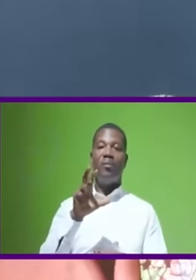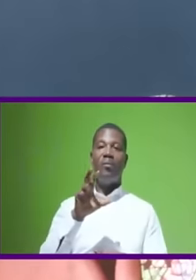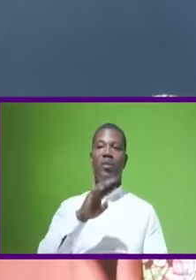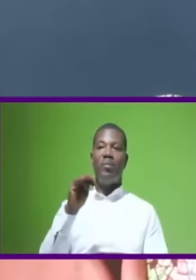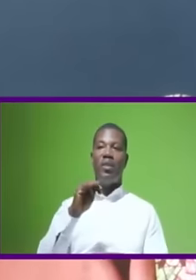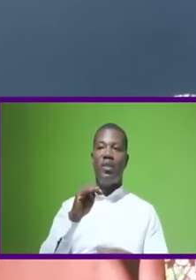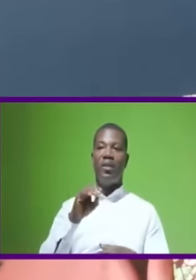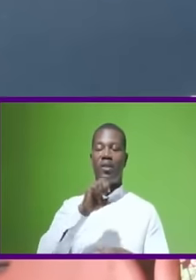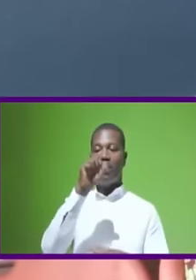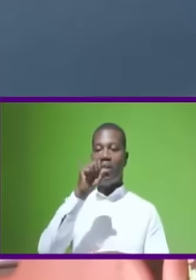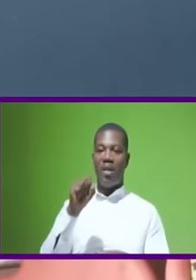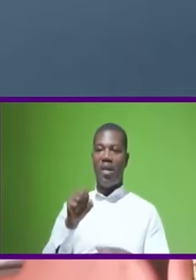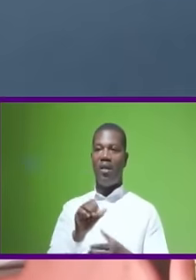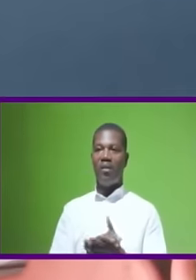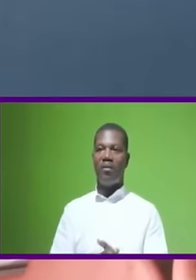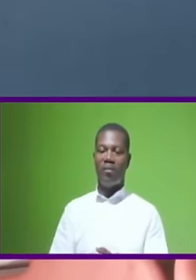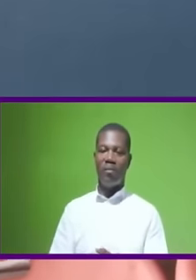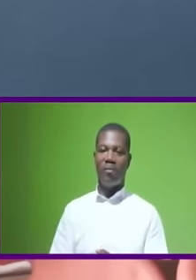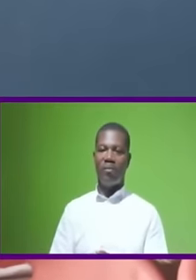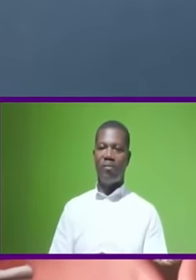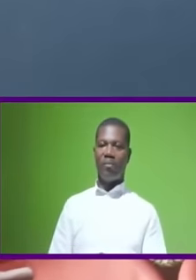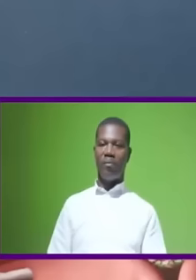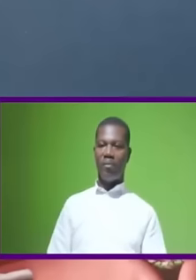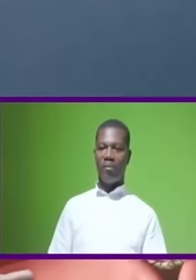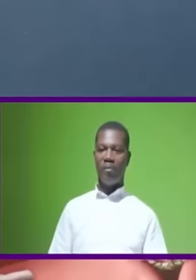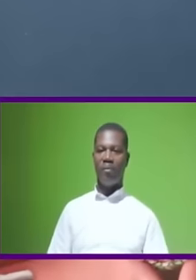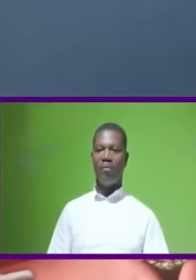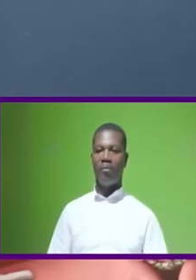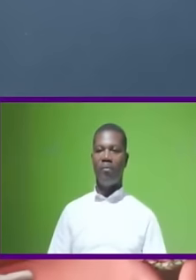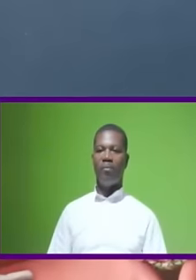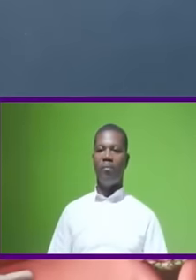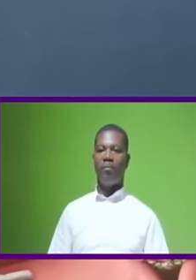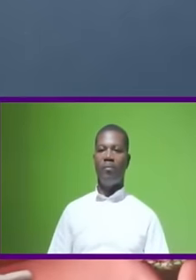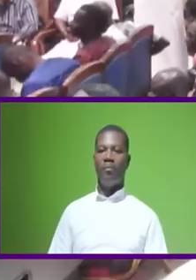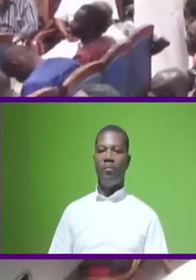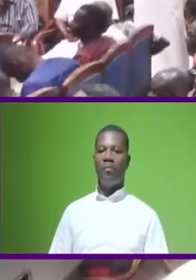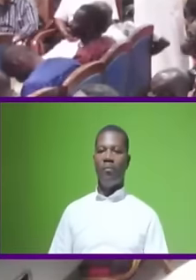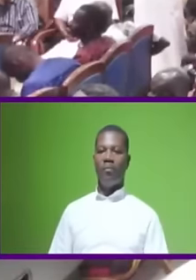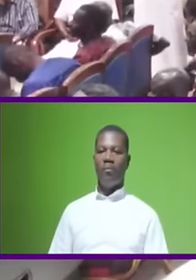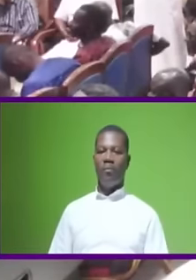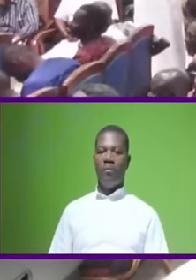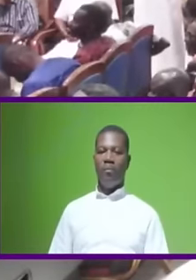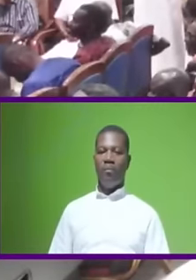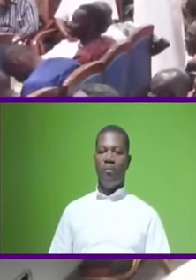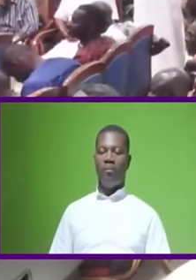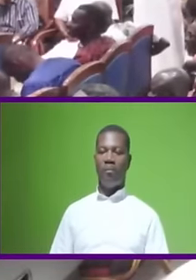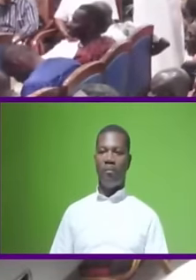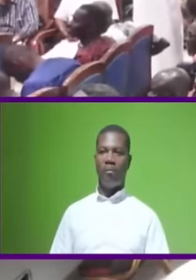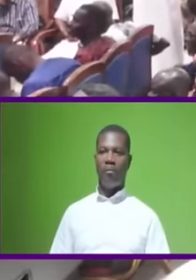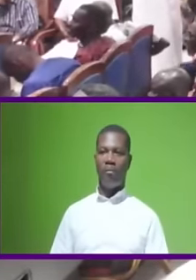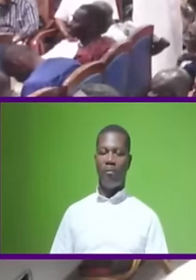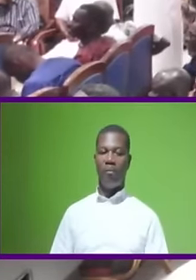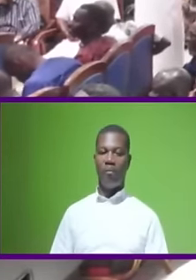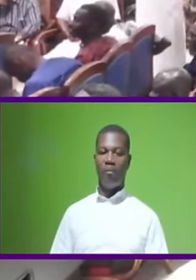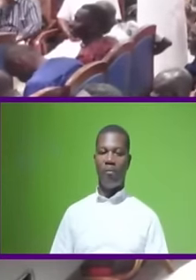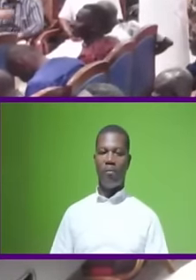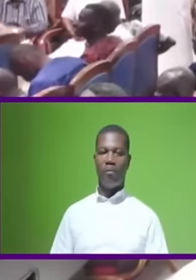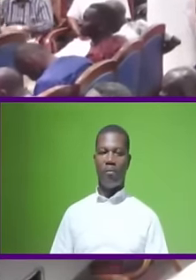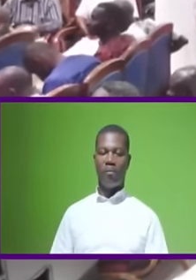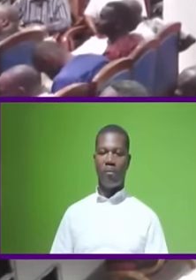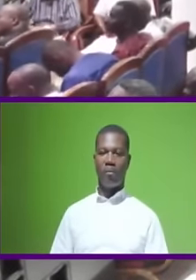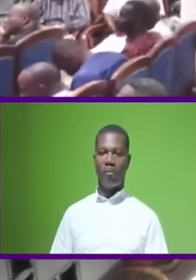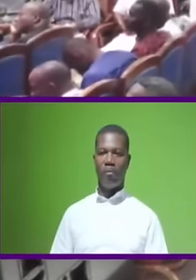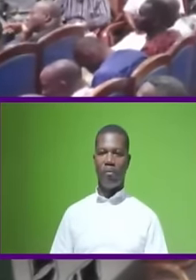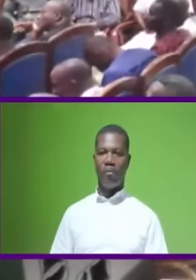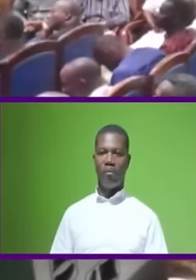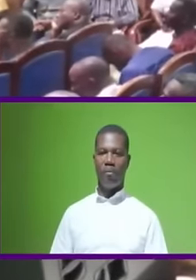So a Ghanaian woman who is the wife of a pastor or a man of God, and knowing that the husband has